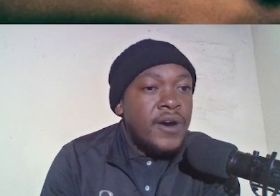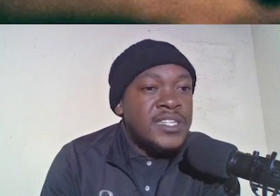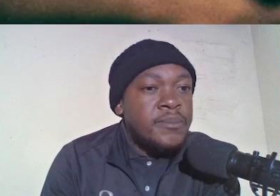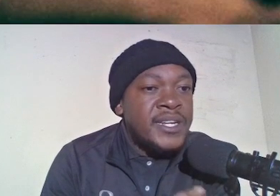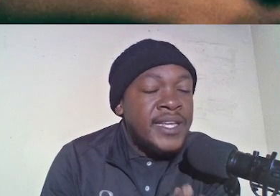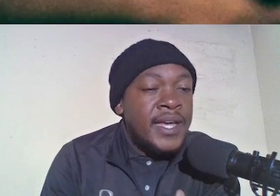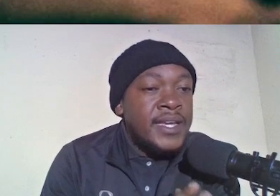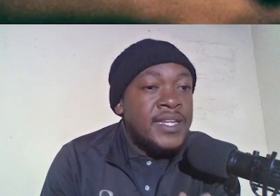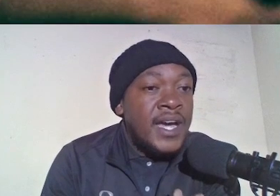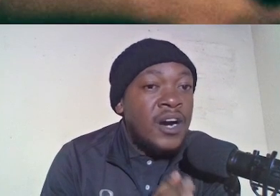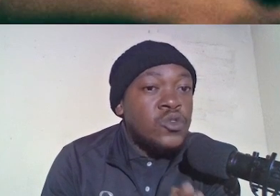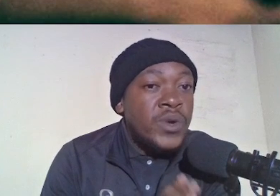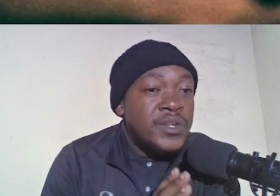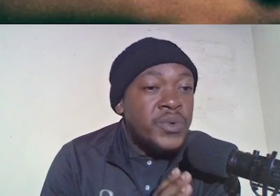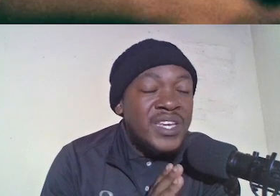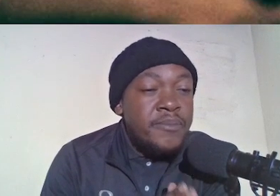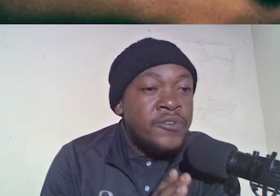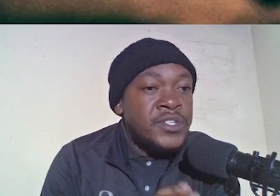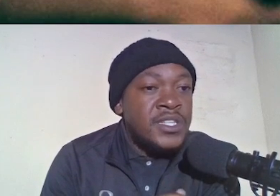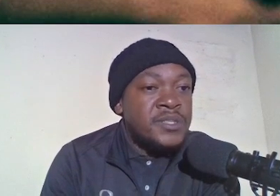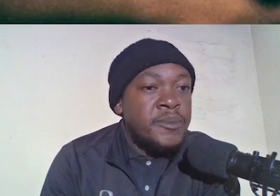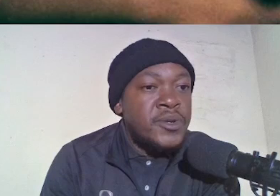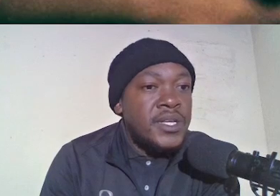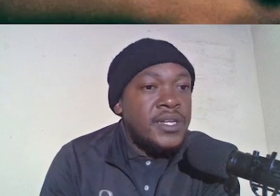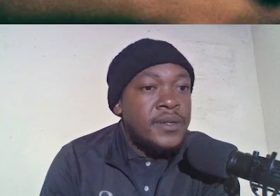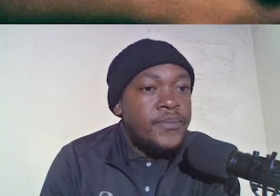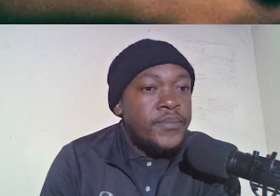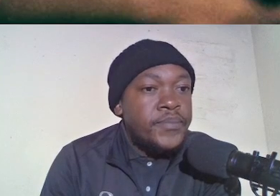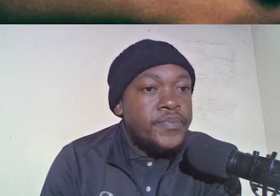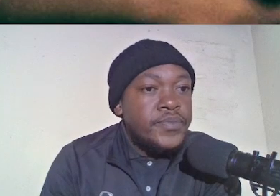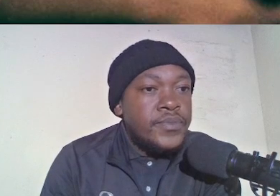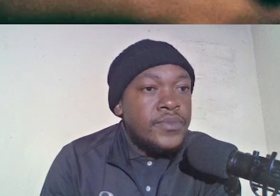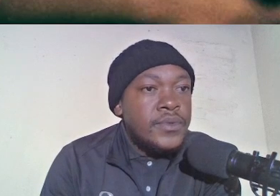anything for us, but year in, year out, we keep voting these people in.